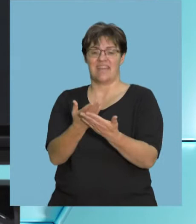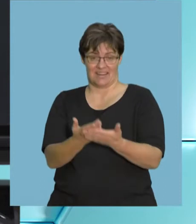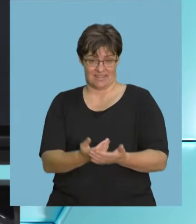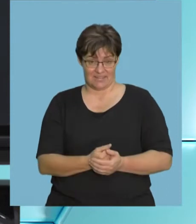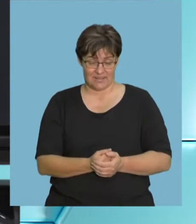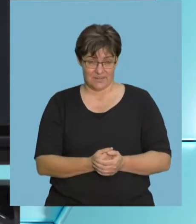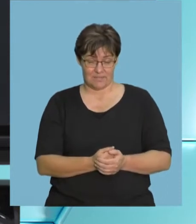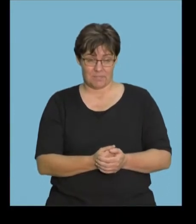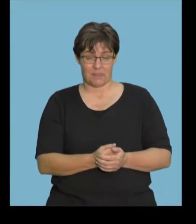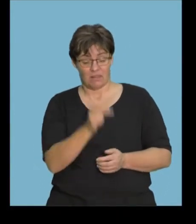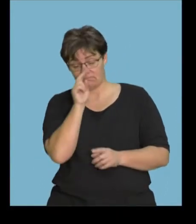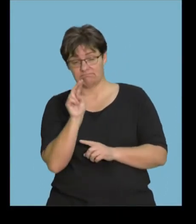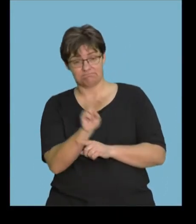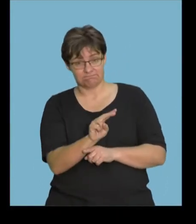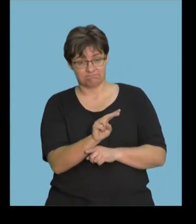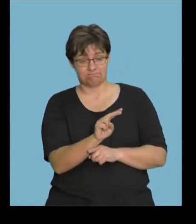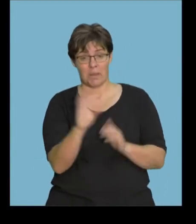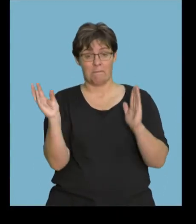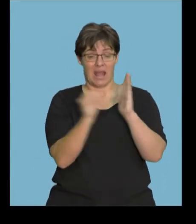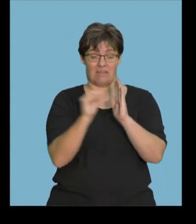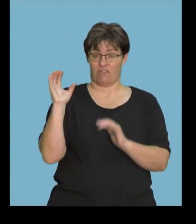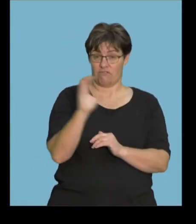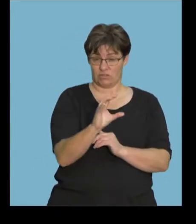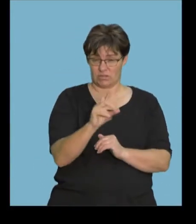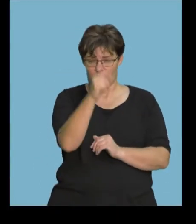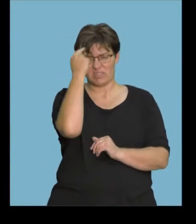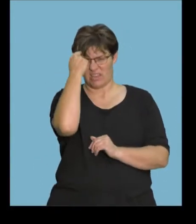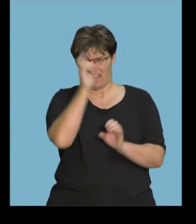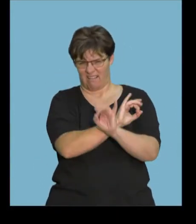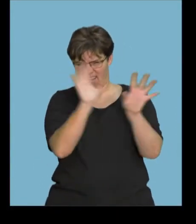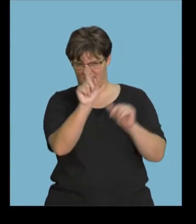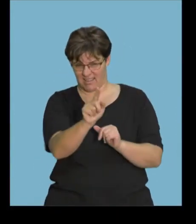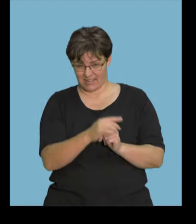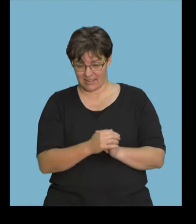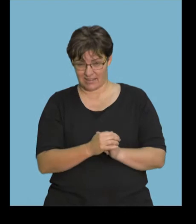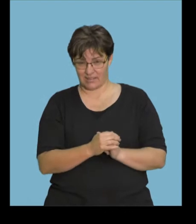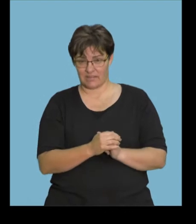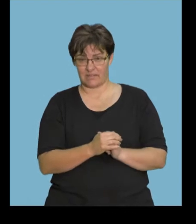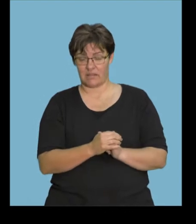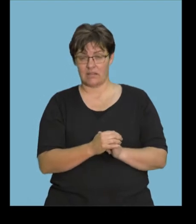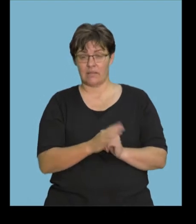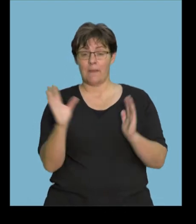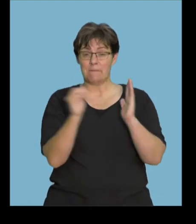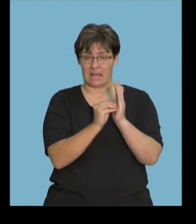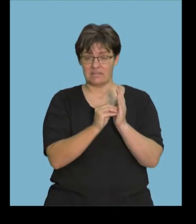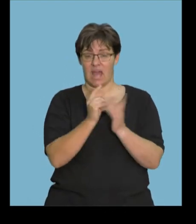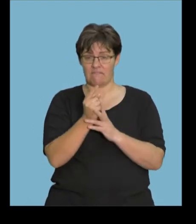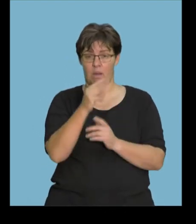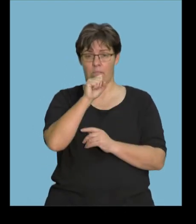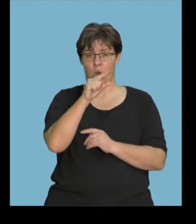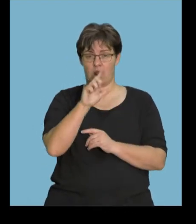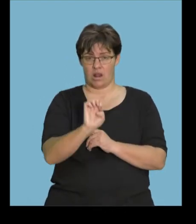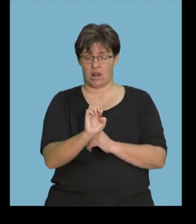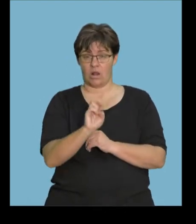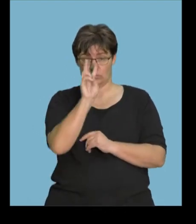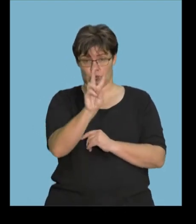So if we talk about observation about magnetic forces, think about it. So you know that magnets have got two poles, the North